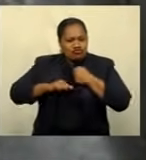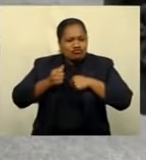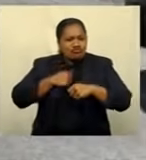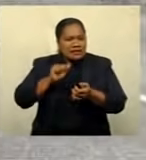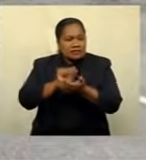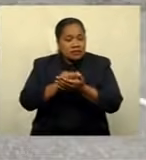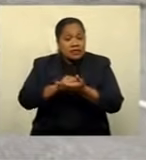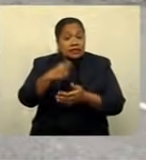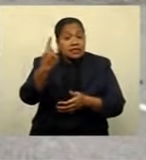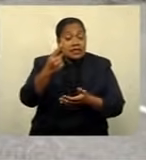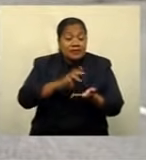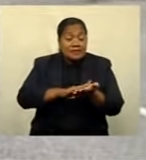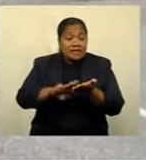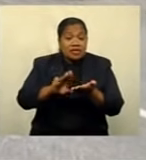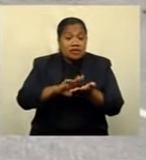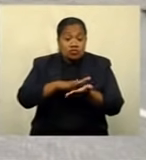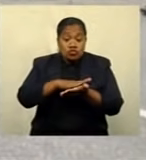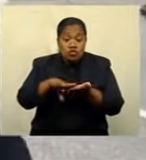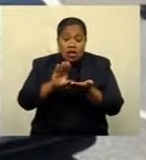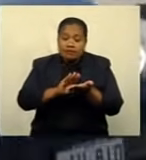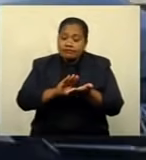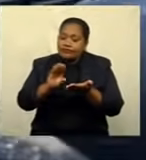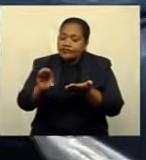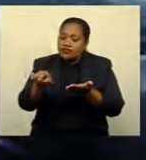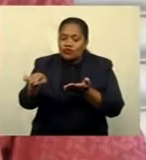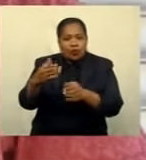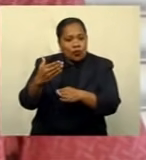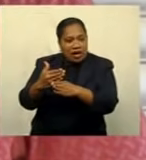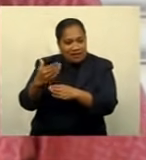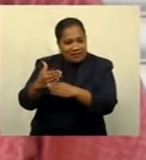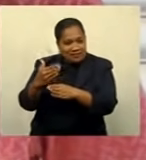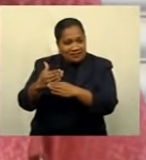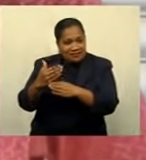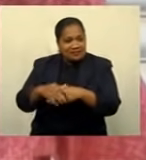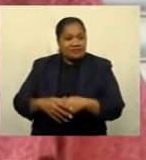million has been allocated for this initiative.